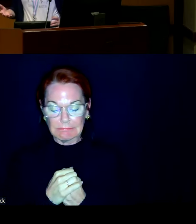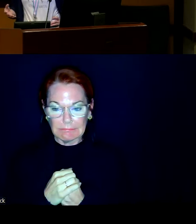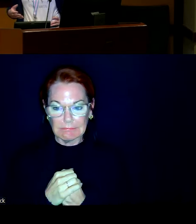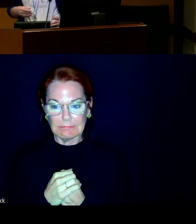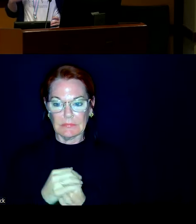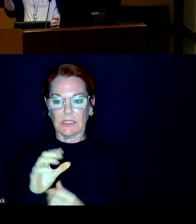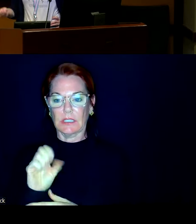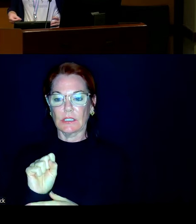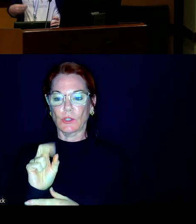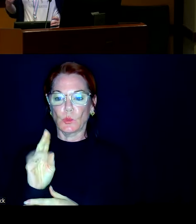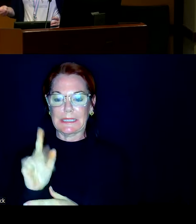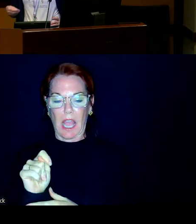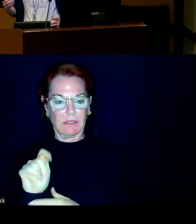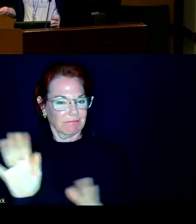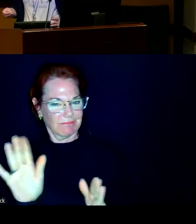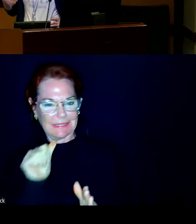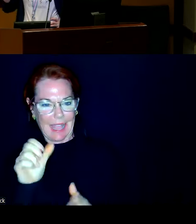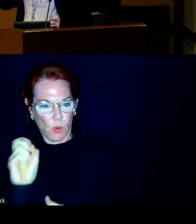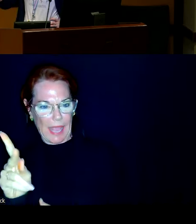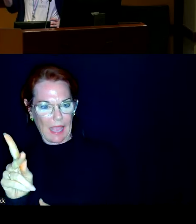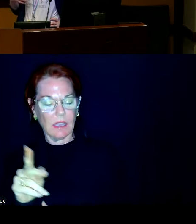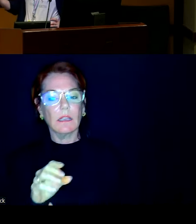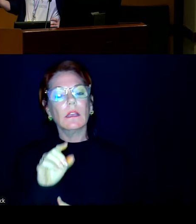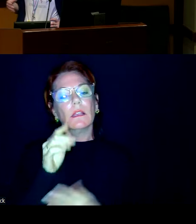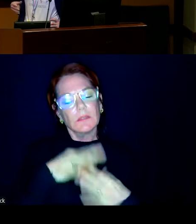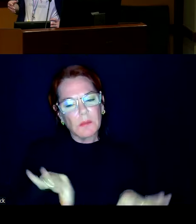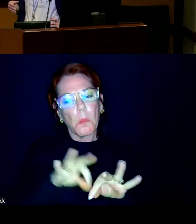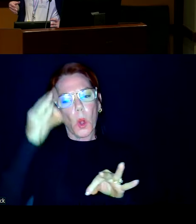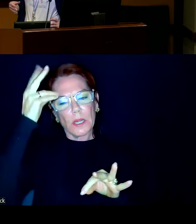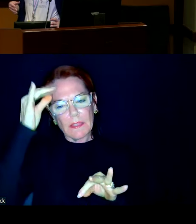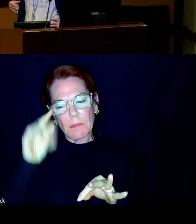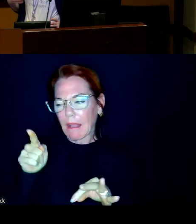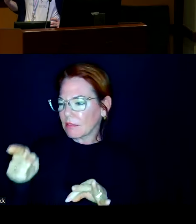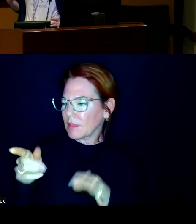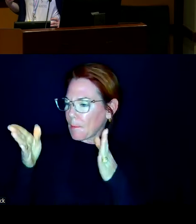taking a step to think about what's this person's name and pronouns, and they may not match up?